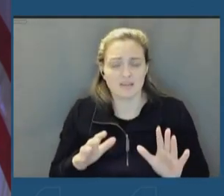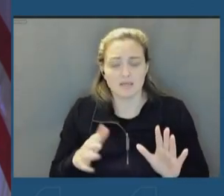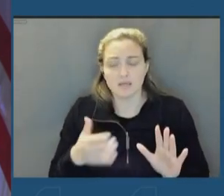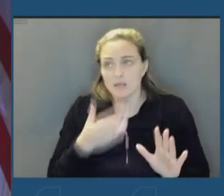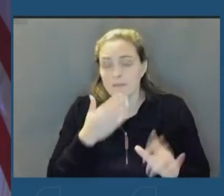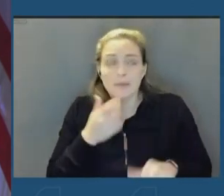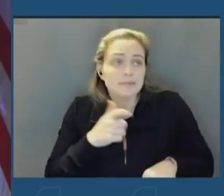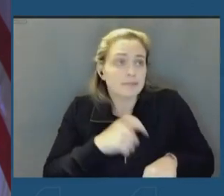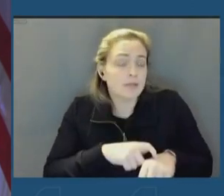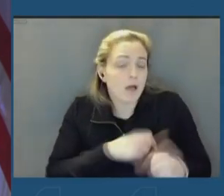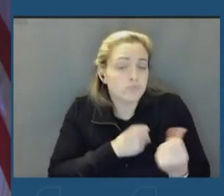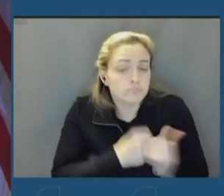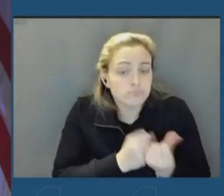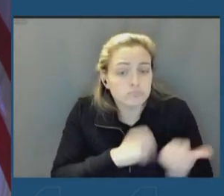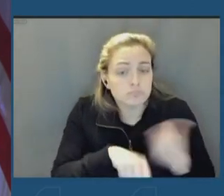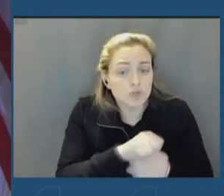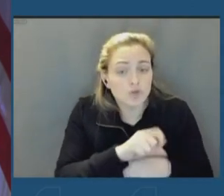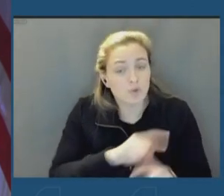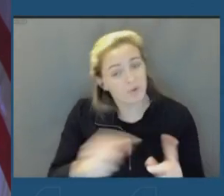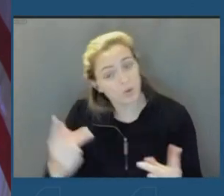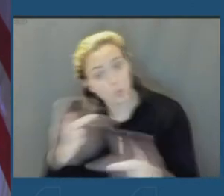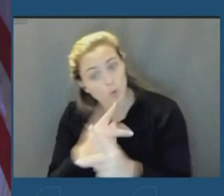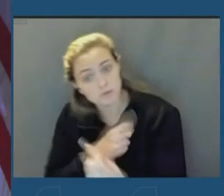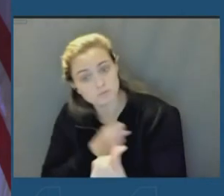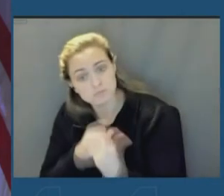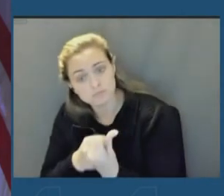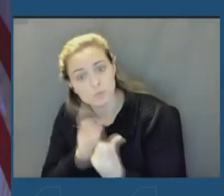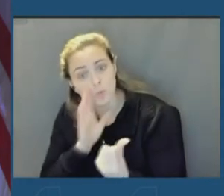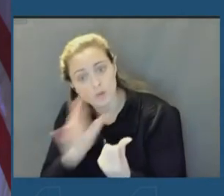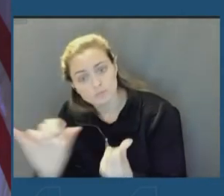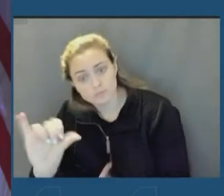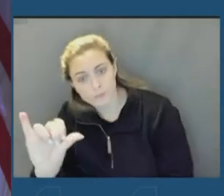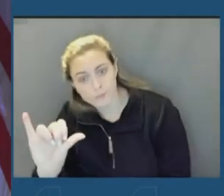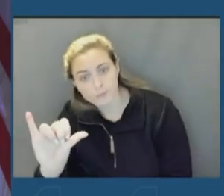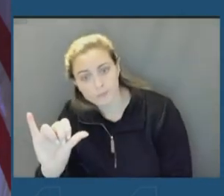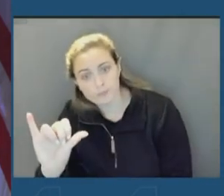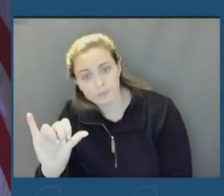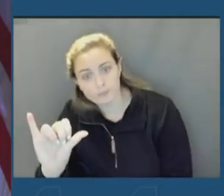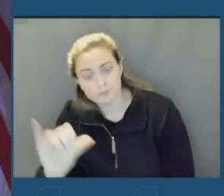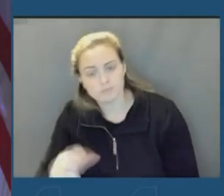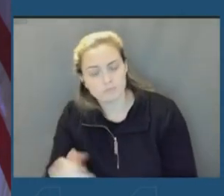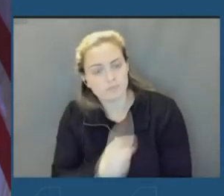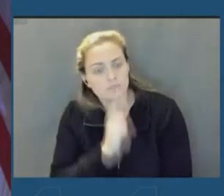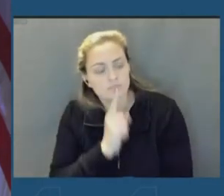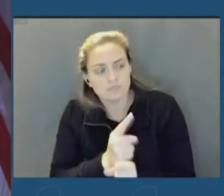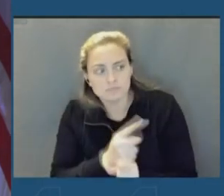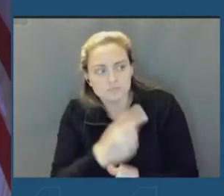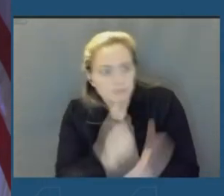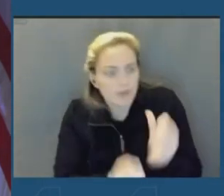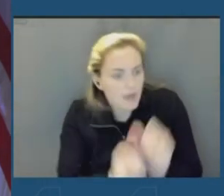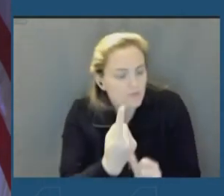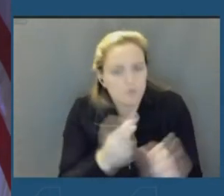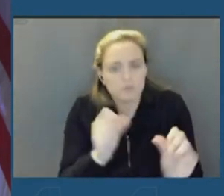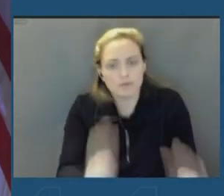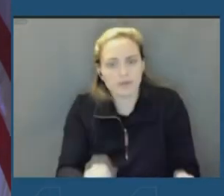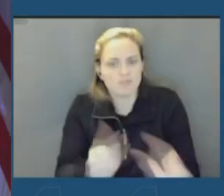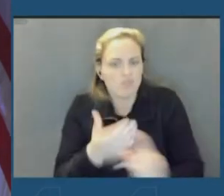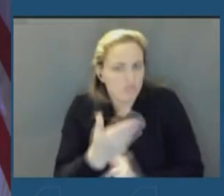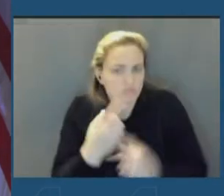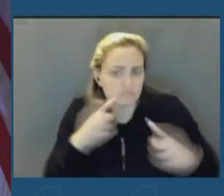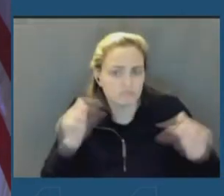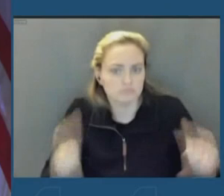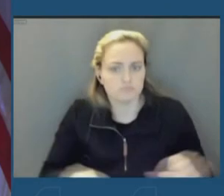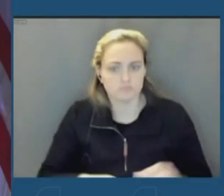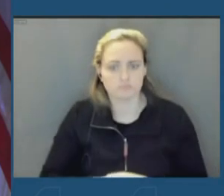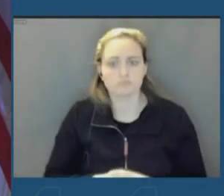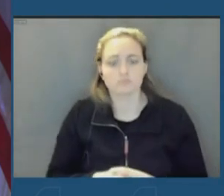we stand with each other, but in the worst of times we stand with each other to ensure that each and every one of us can get through it. So